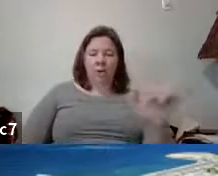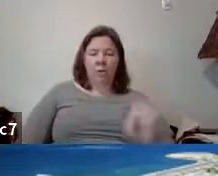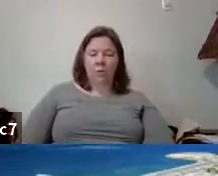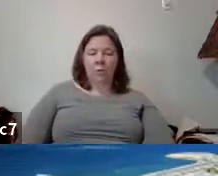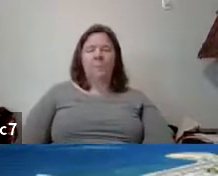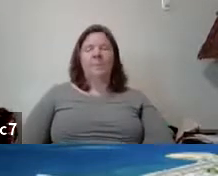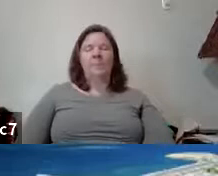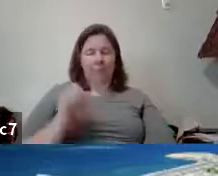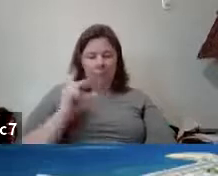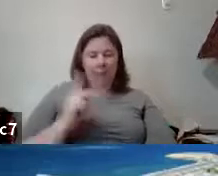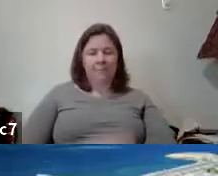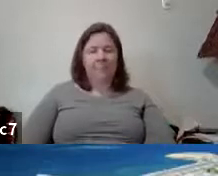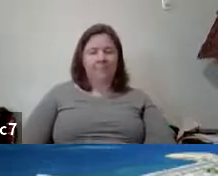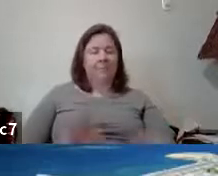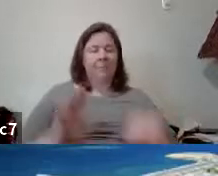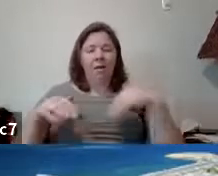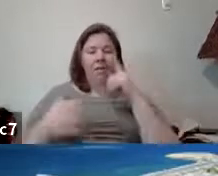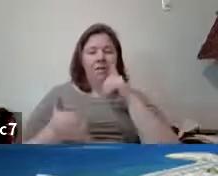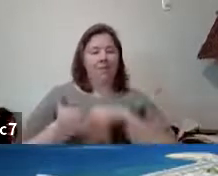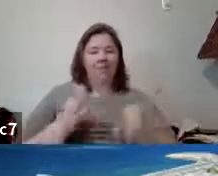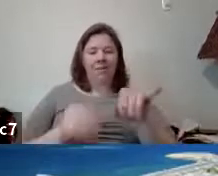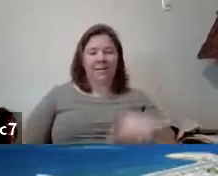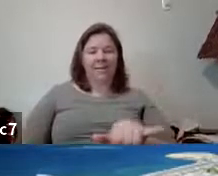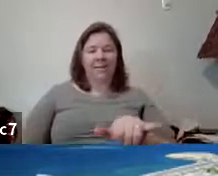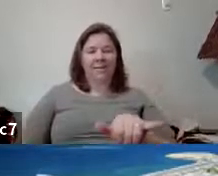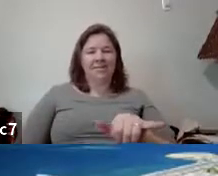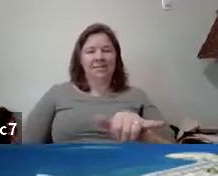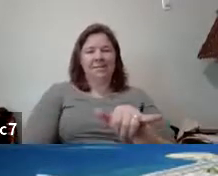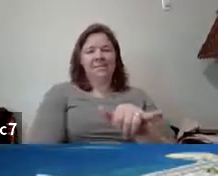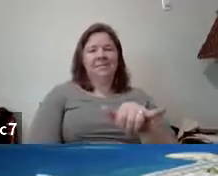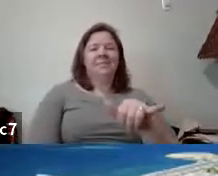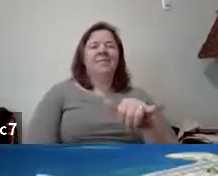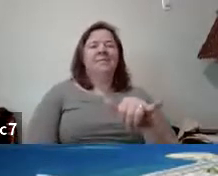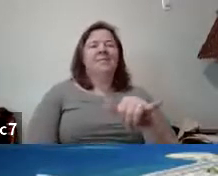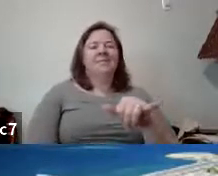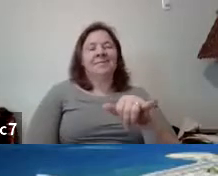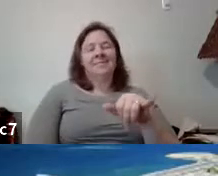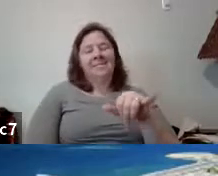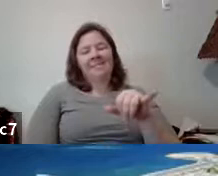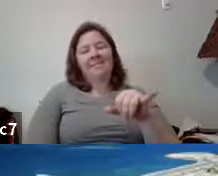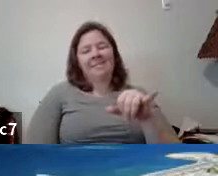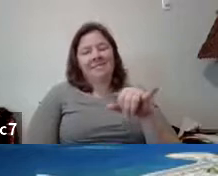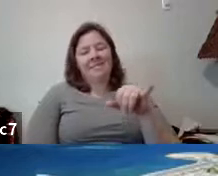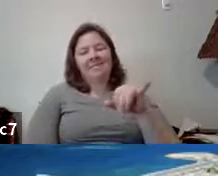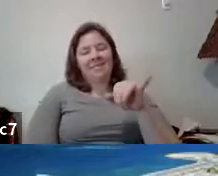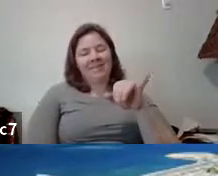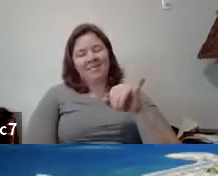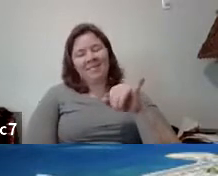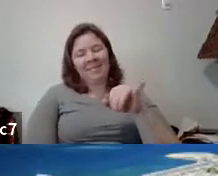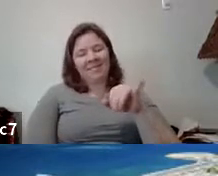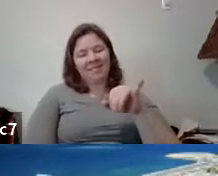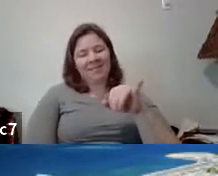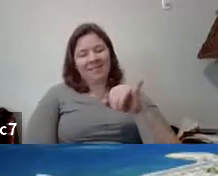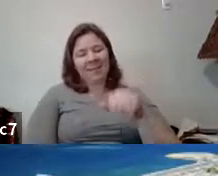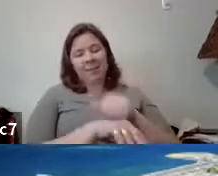Oh, okay. Sorry, I didn't check that now. Thank you. So Marina, did you say I should send an email